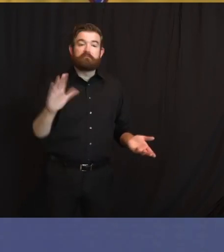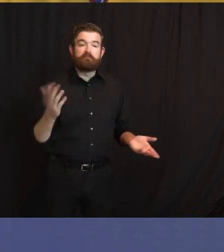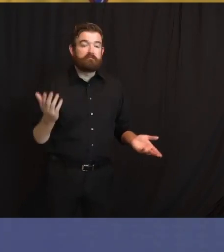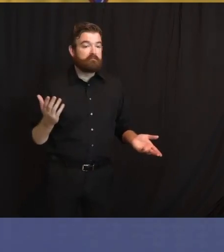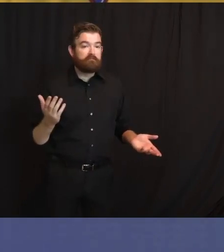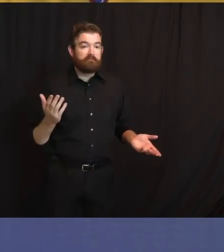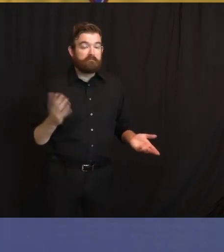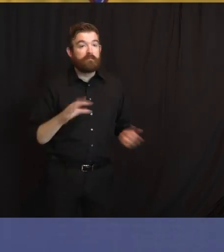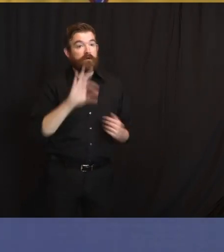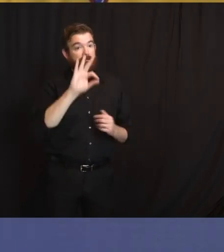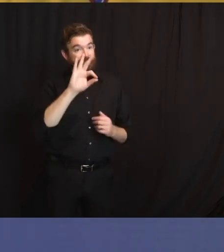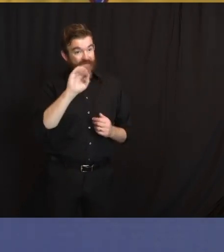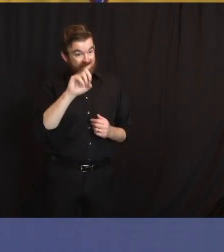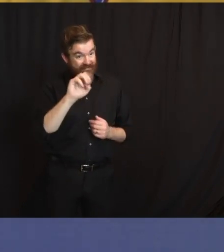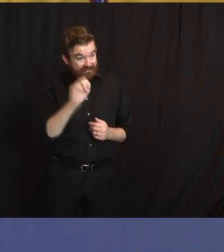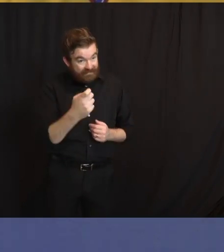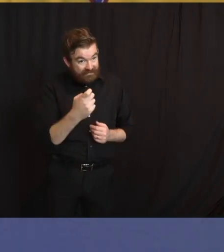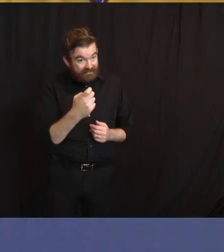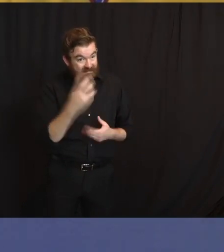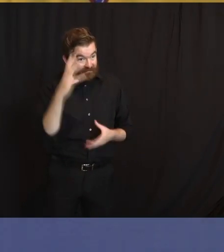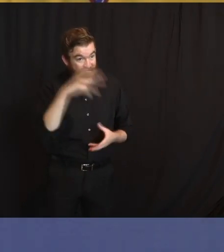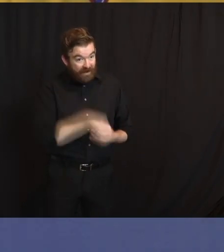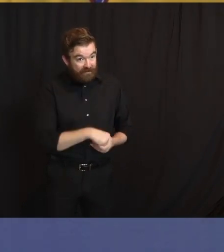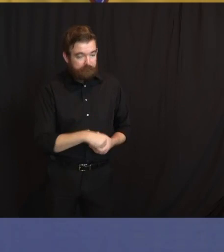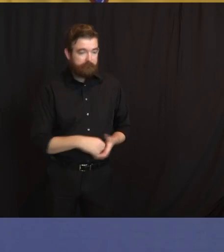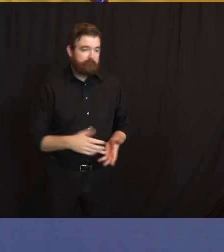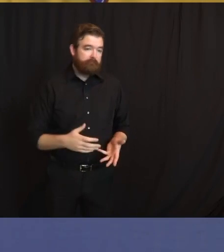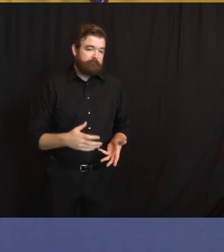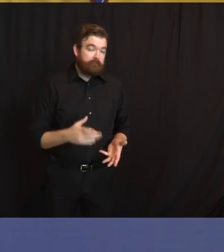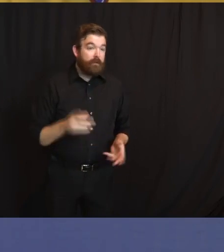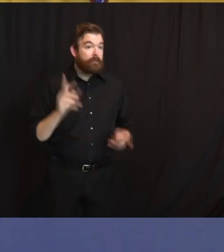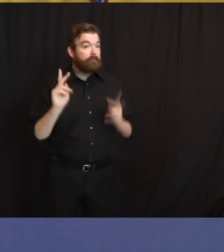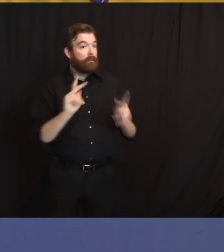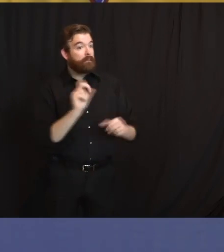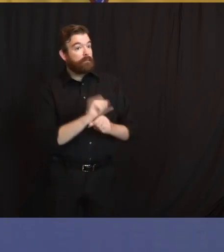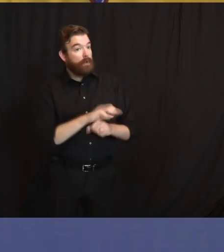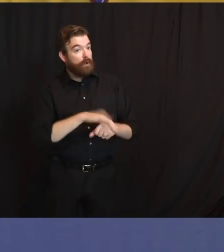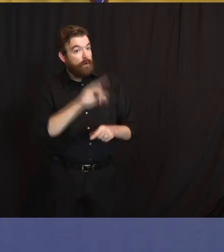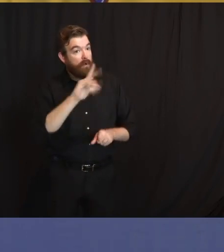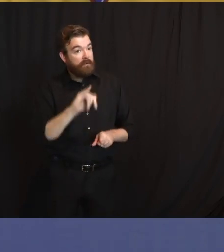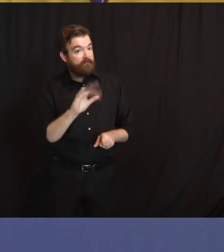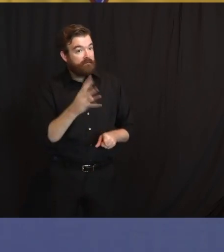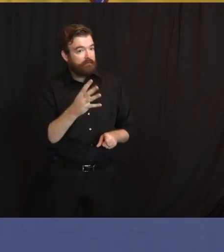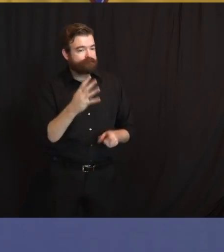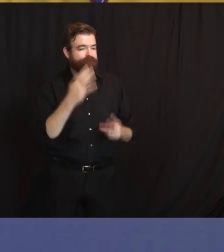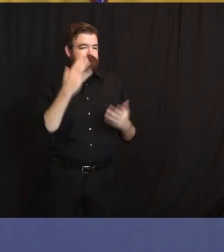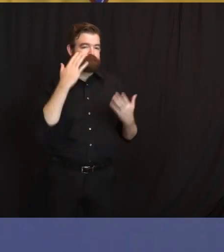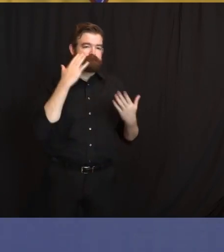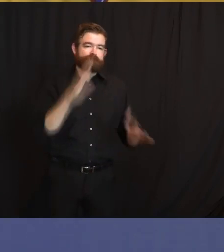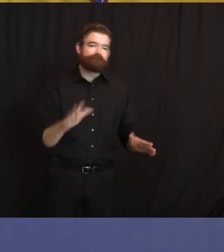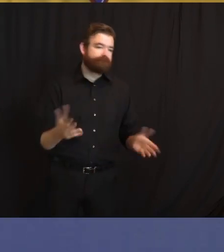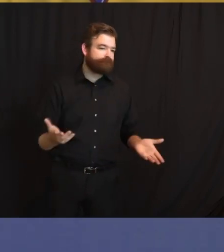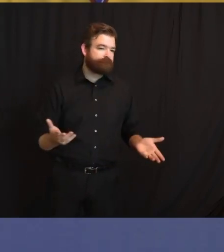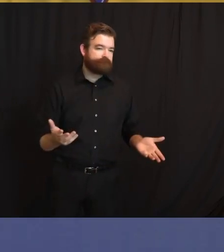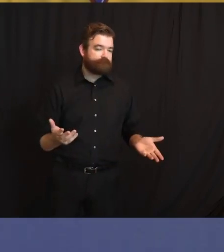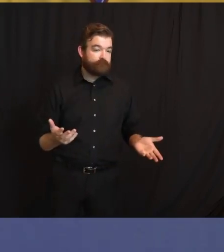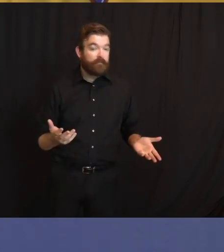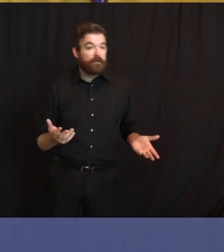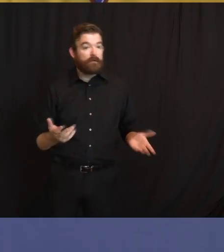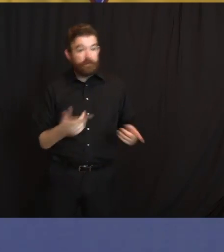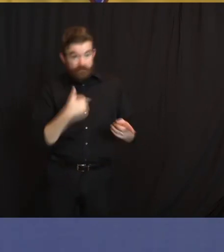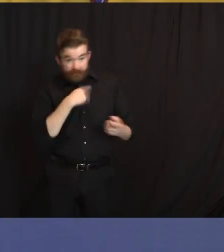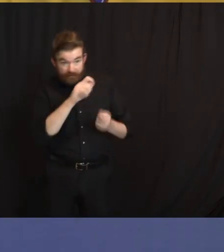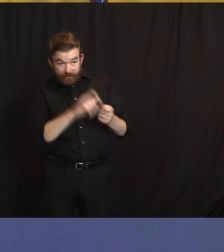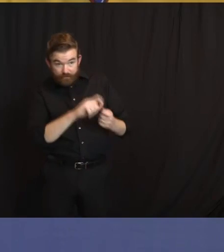not made any decision on making people work on July 3rd and 4th. So I don't have any crisp answers. But if you do have specifics, as we've said to many of